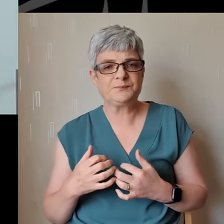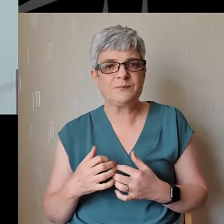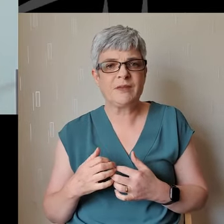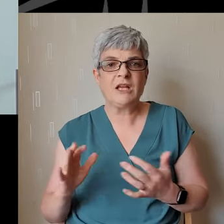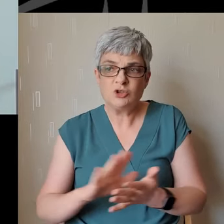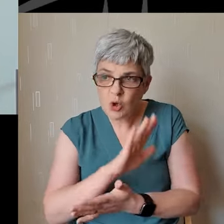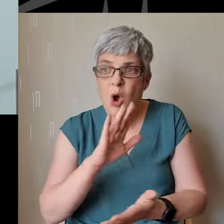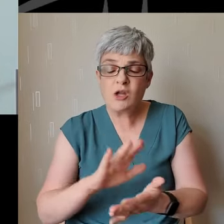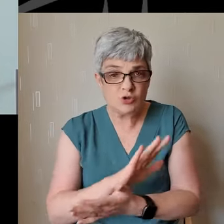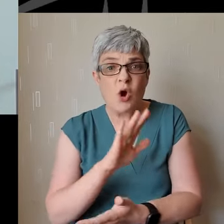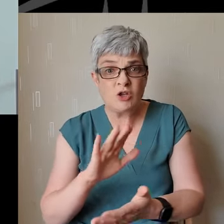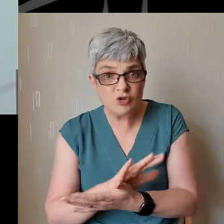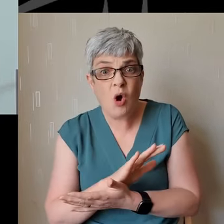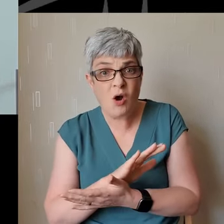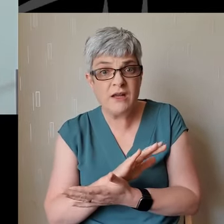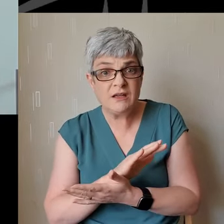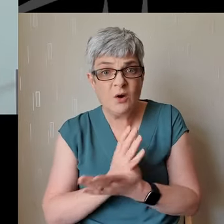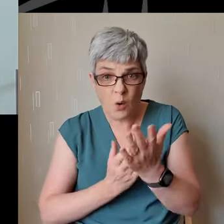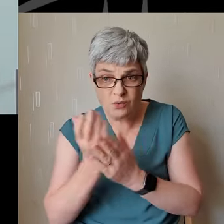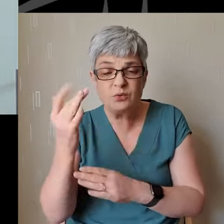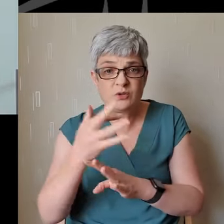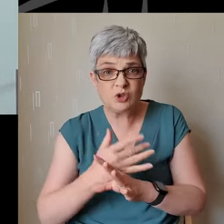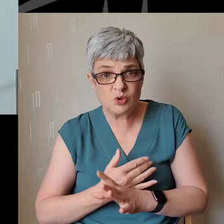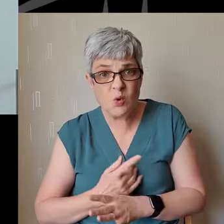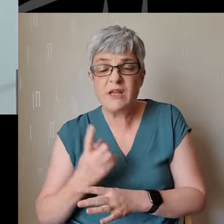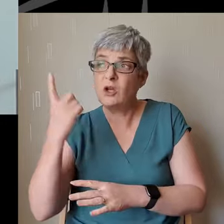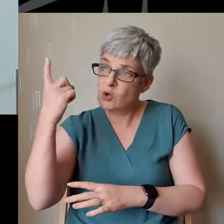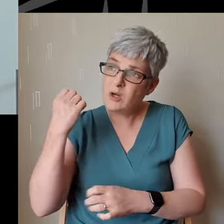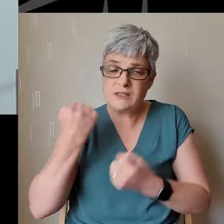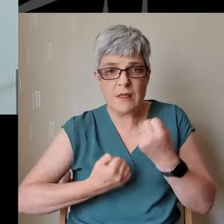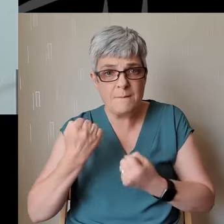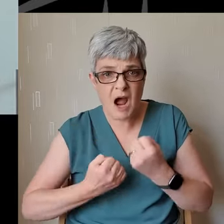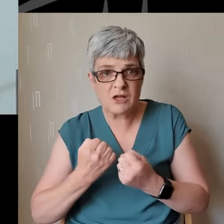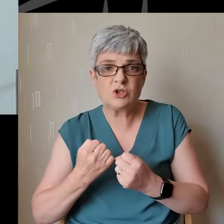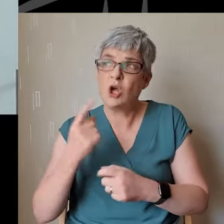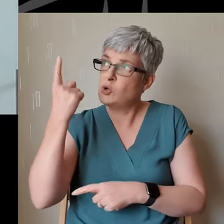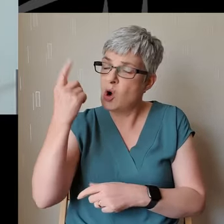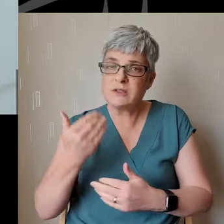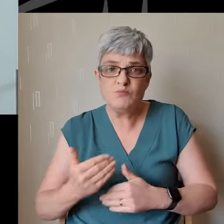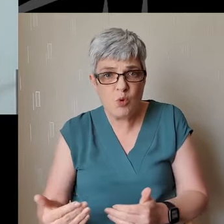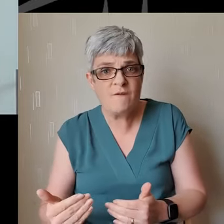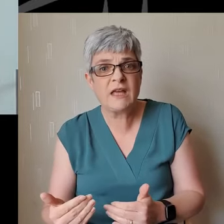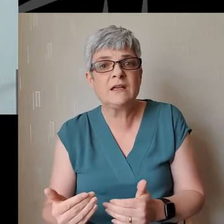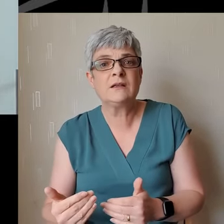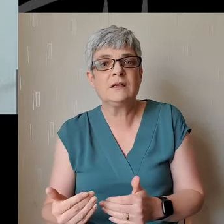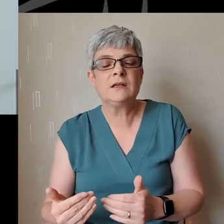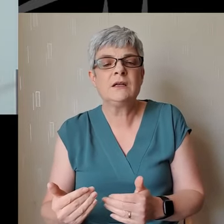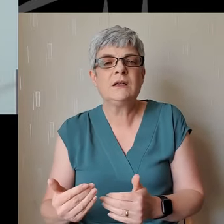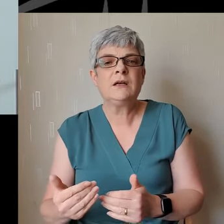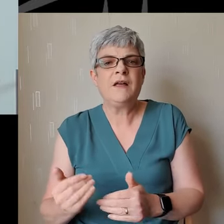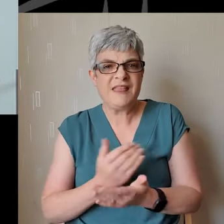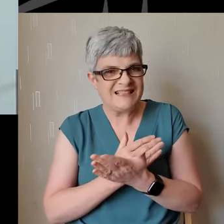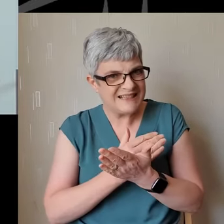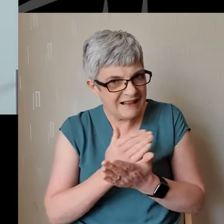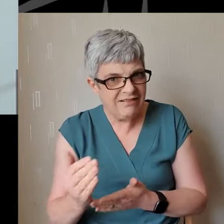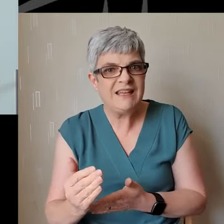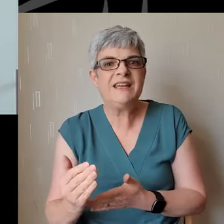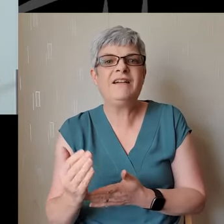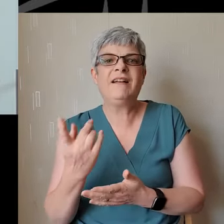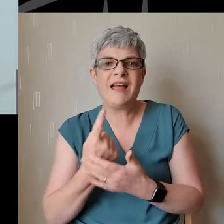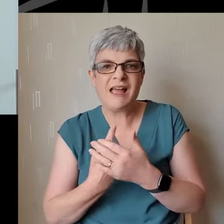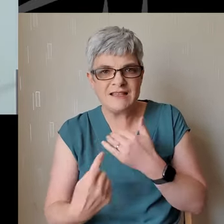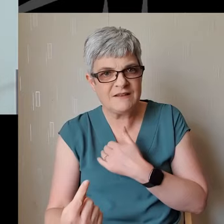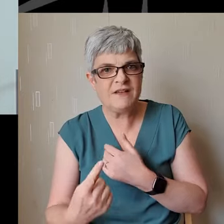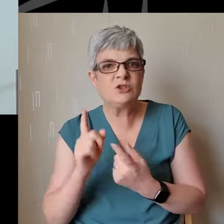Joy, joy, joy all over the story. God is on the march. God is on the move. And then joy is the clear individual and social